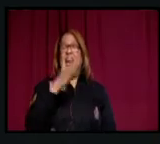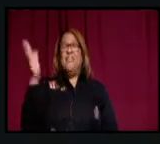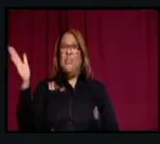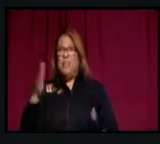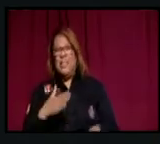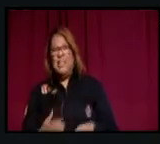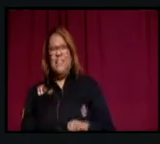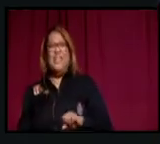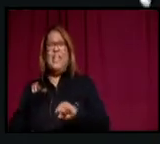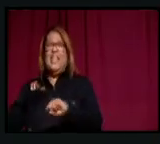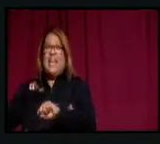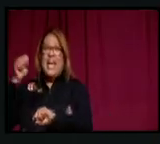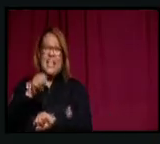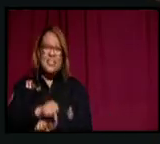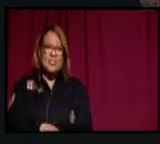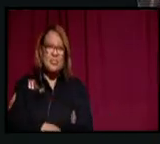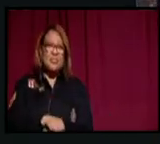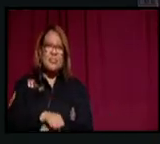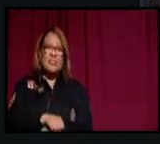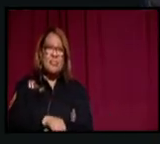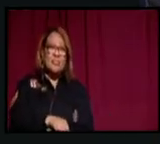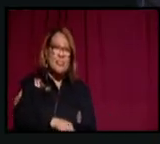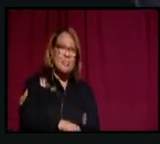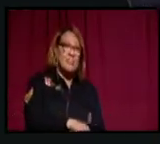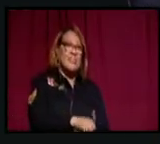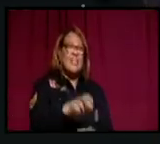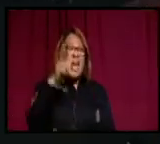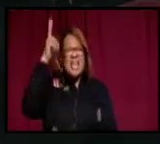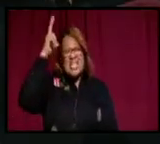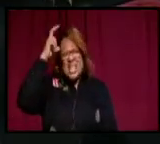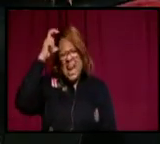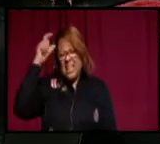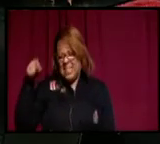Never be defeated. Yes.